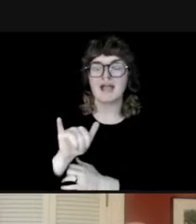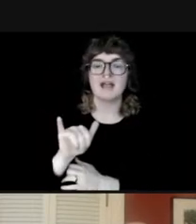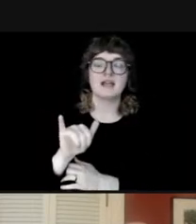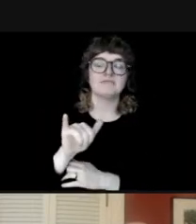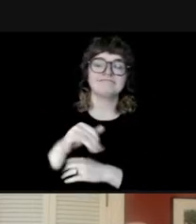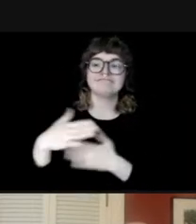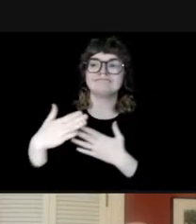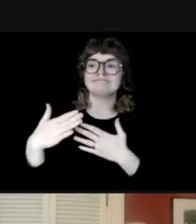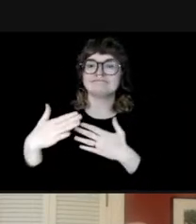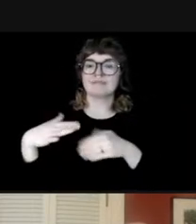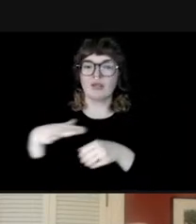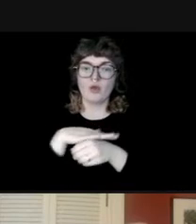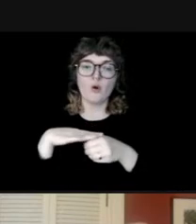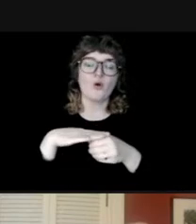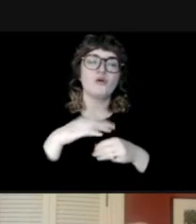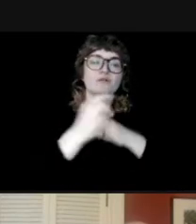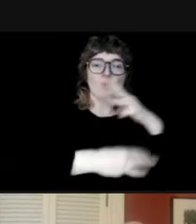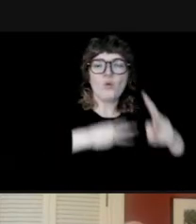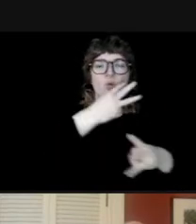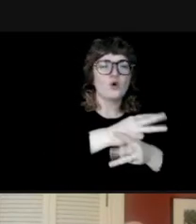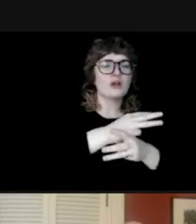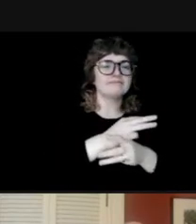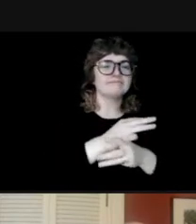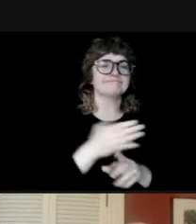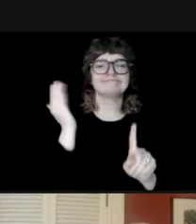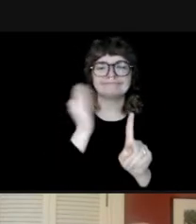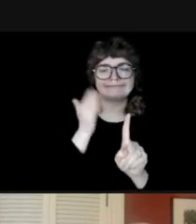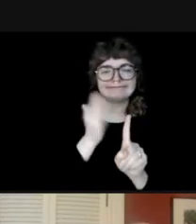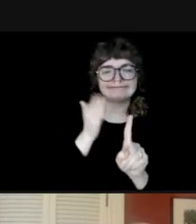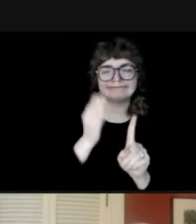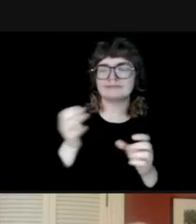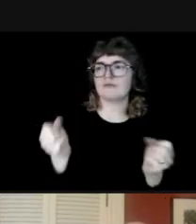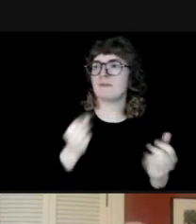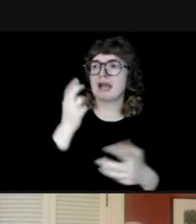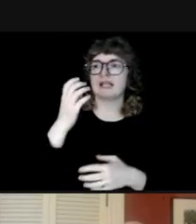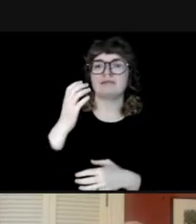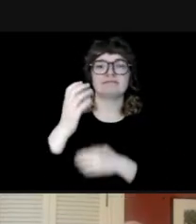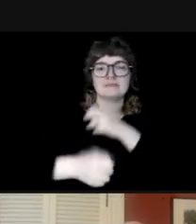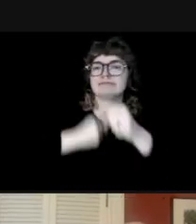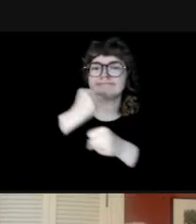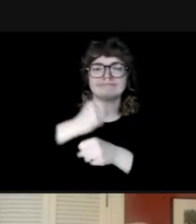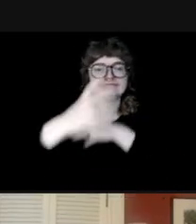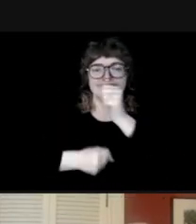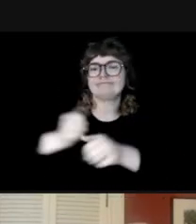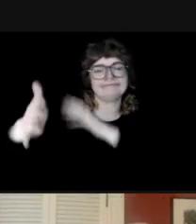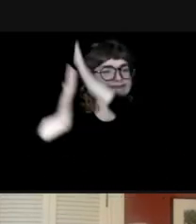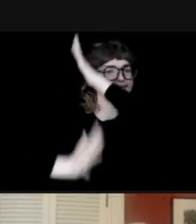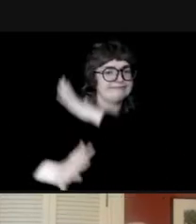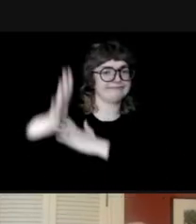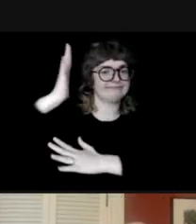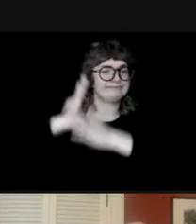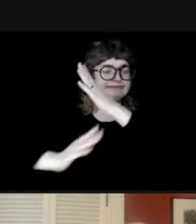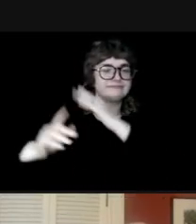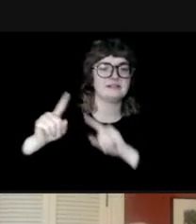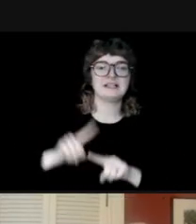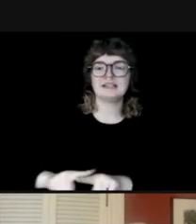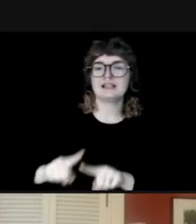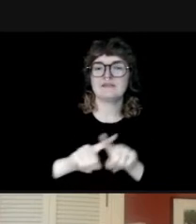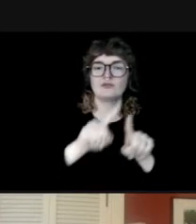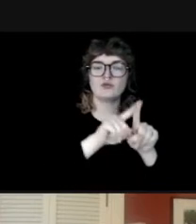and international highway over many centuries to fertile markets around the world. Next.